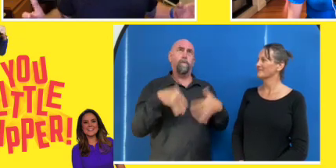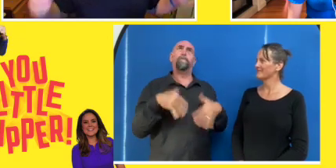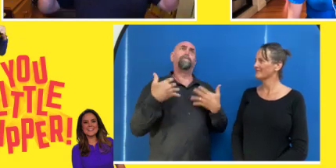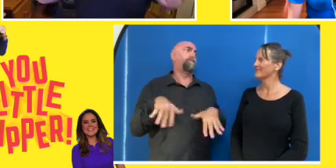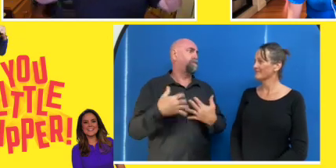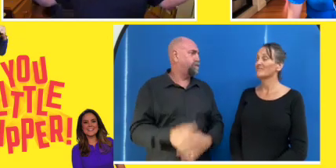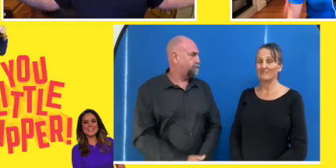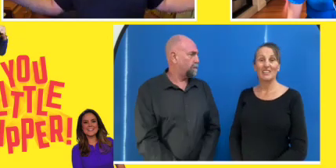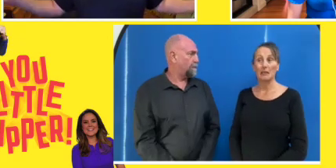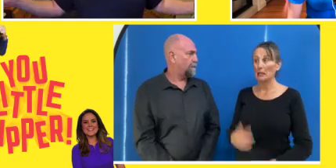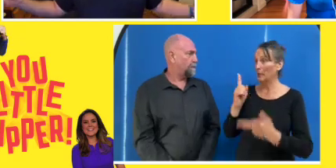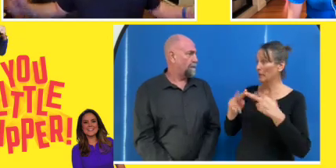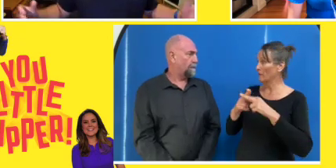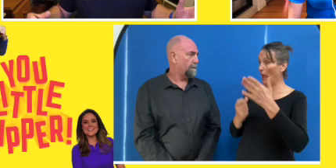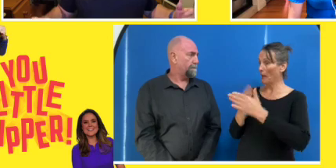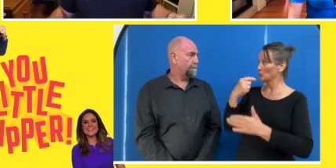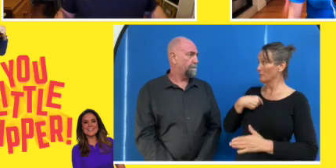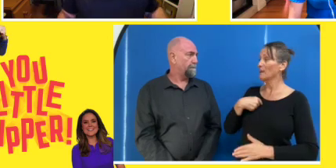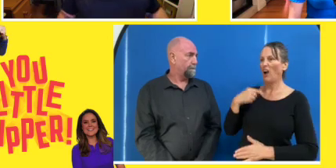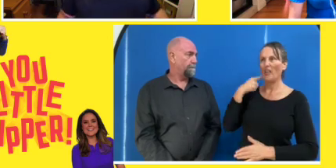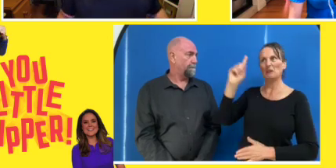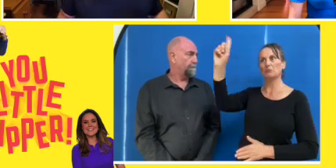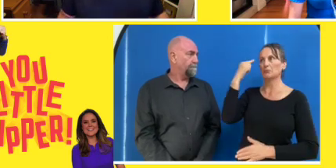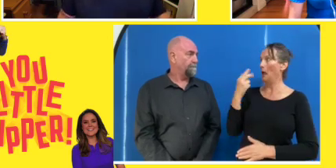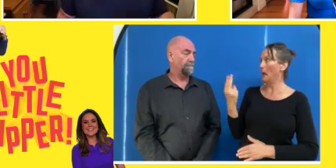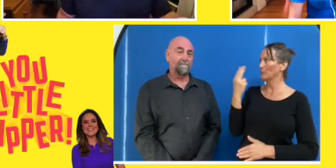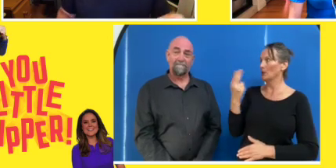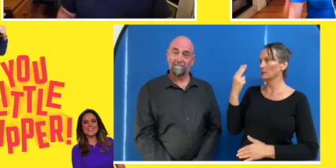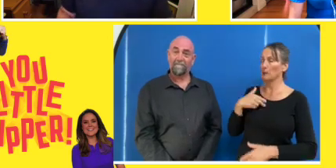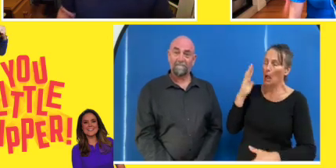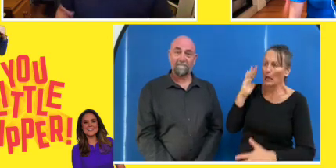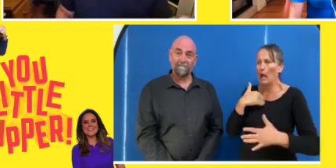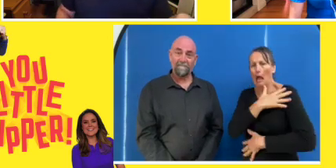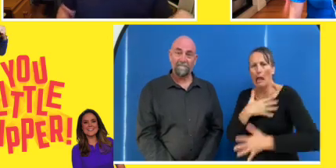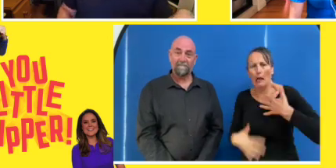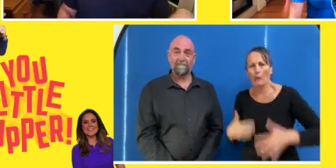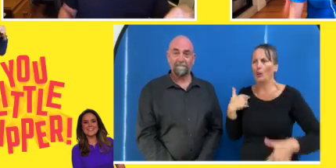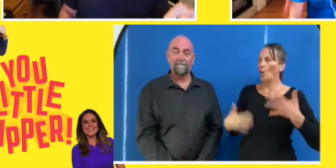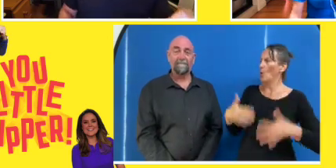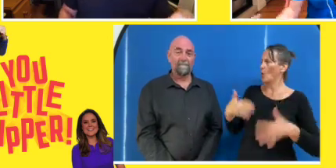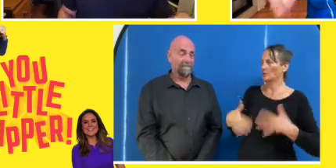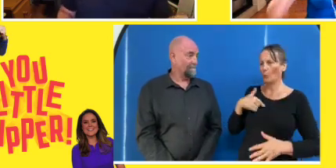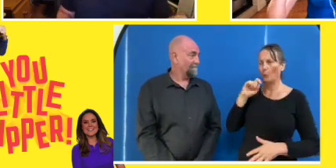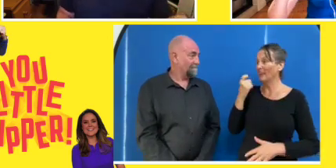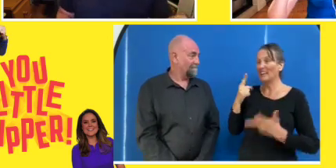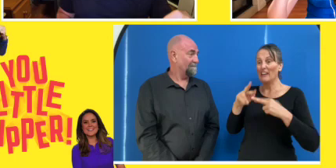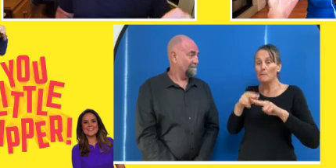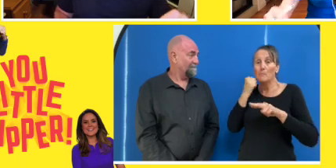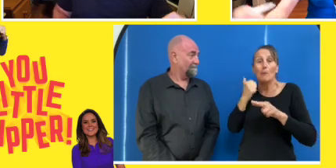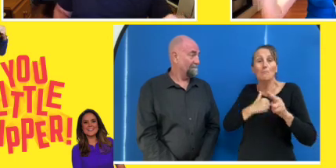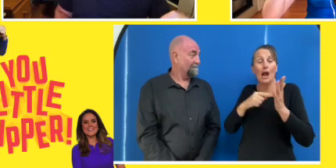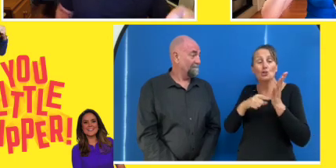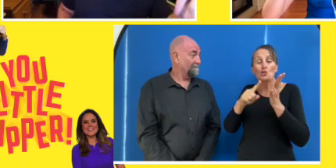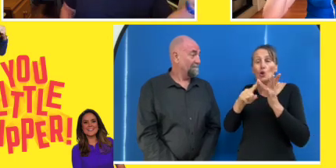down the mountain. It's mind blowing. It's mind blowing. I'm telling you, if that happened to me, Kurt, air ambulance. You call that air ambulance. If I had one little tiny fall,